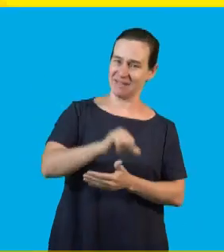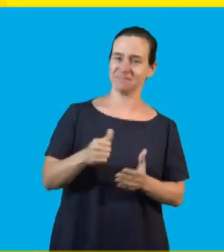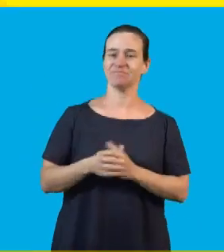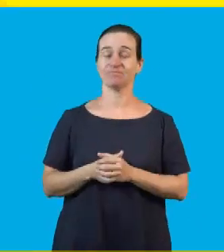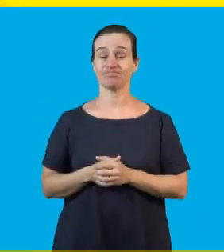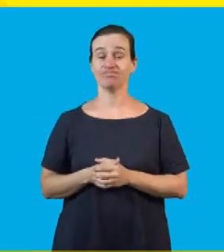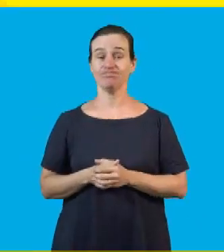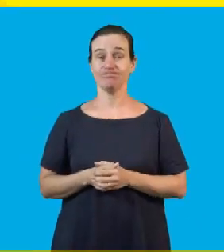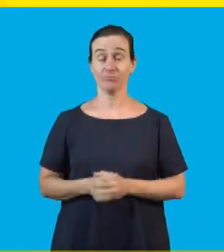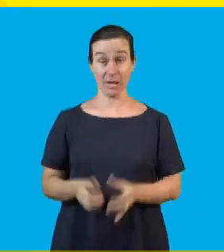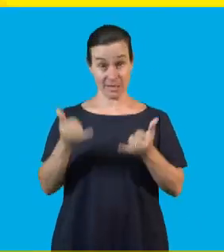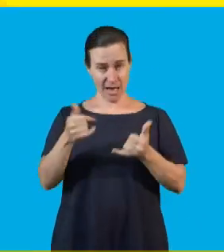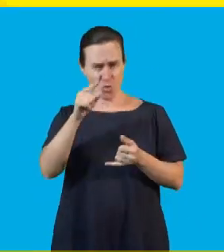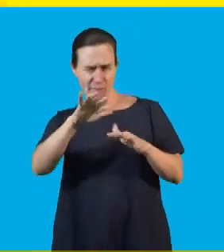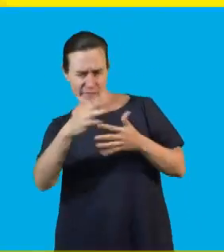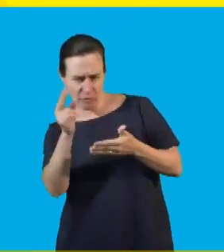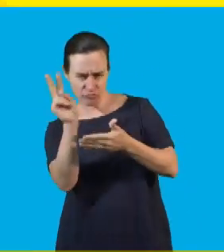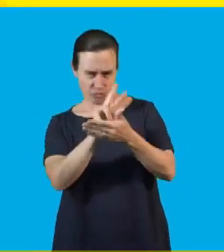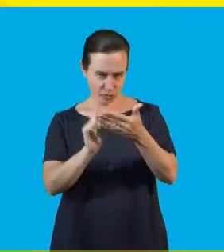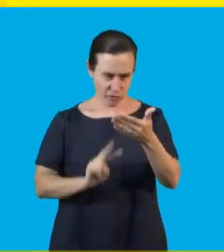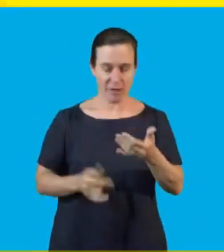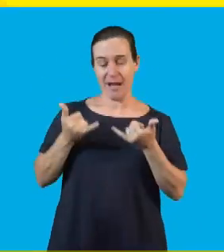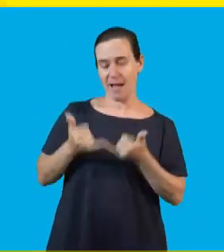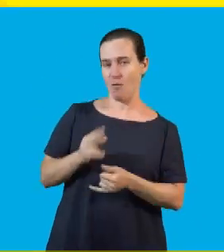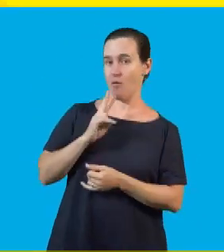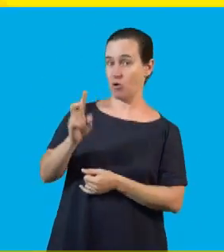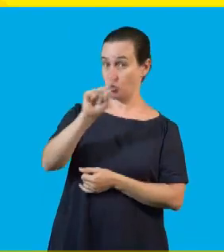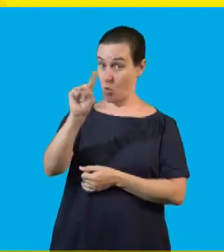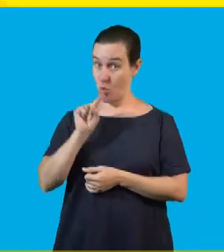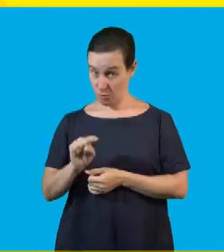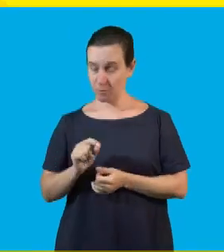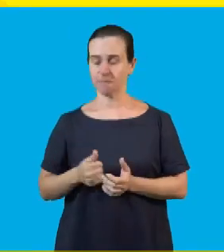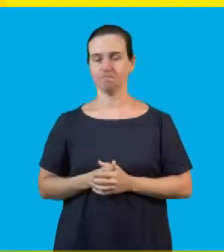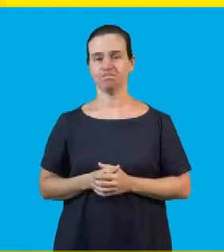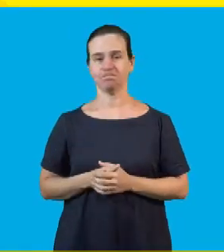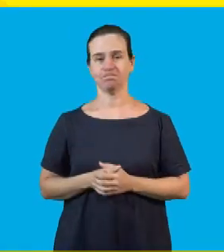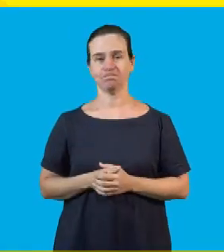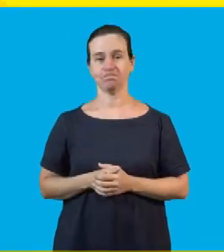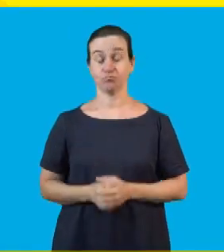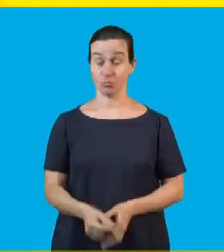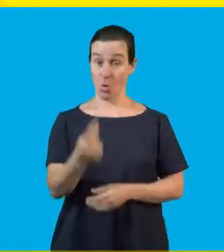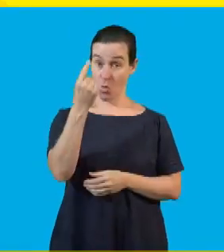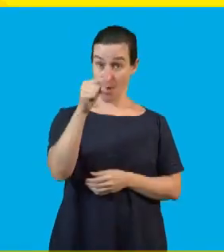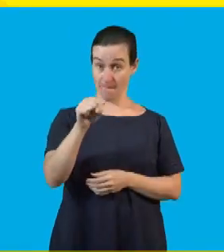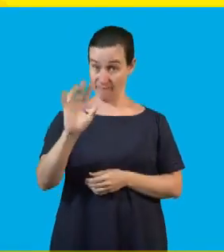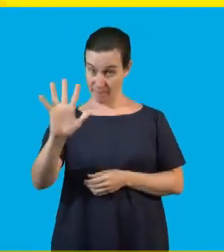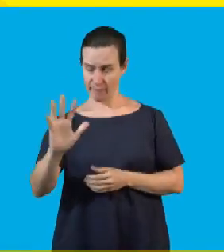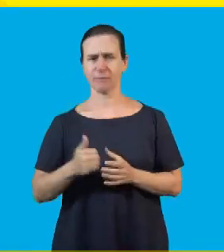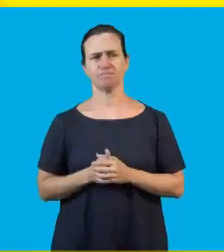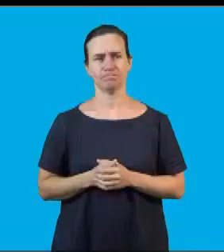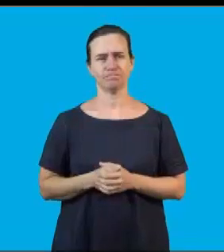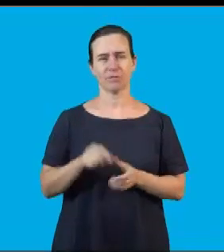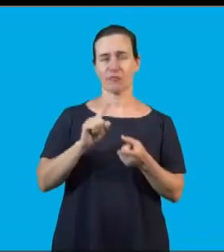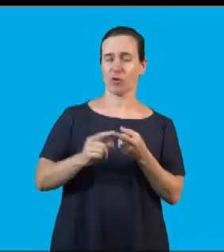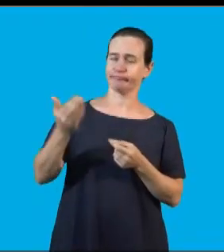Welcome back, grade 12s. Now that we've read the text, let's jump right into answering the questions. Question